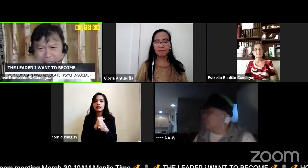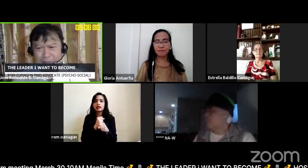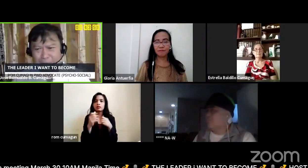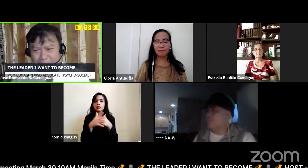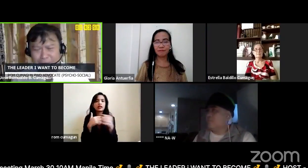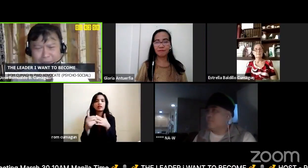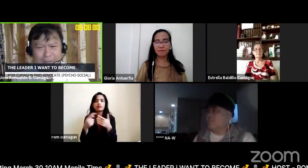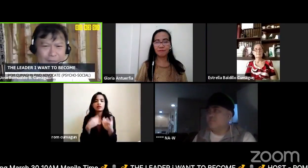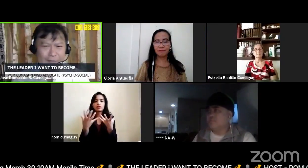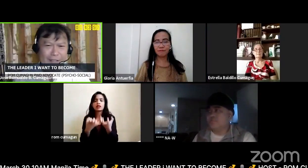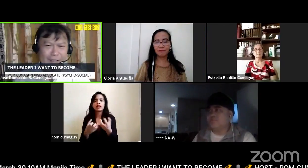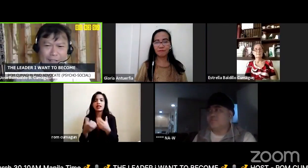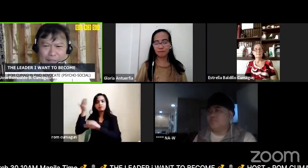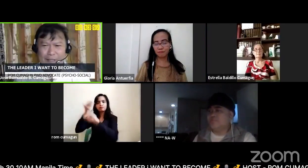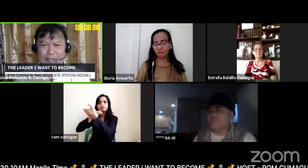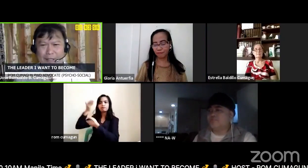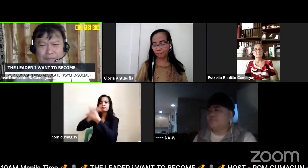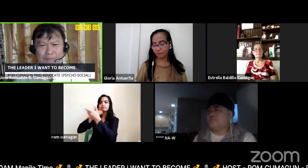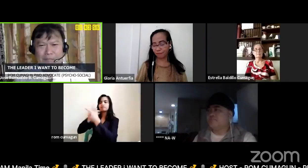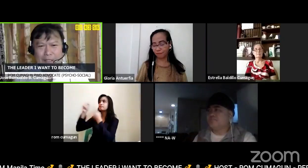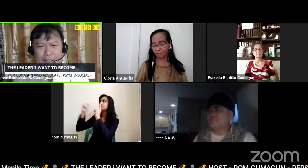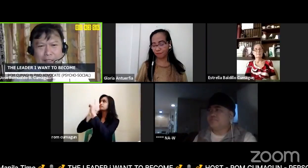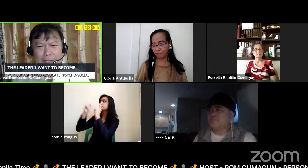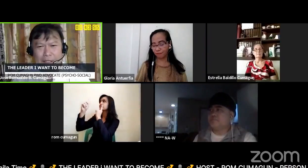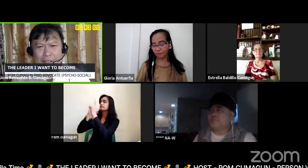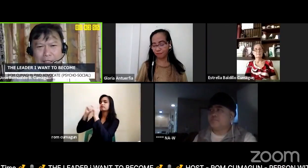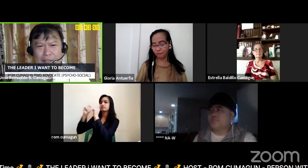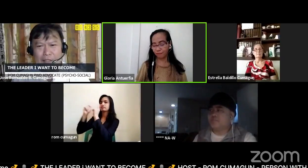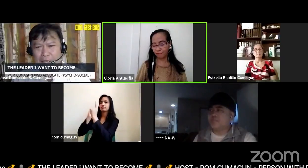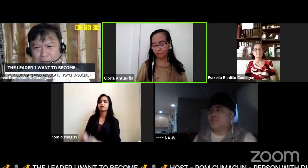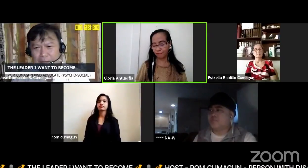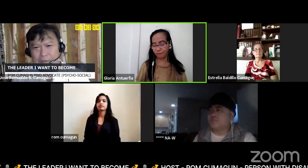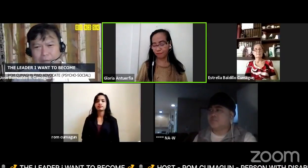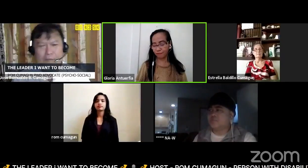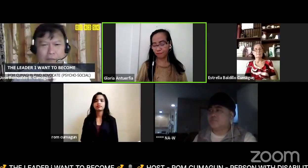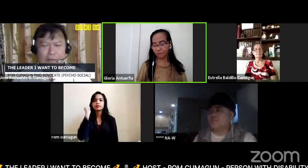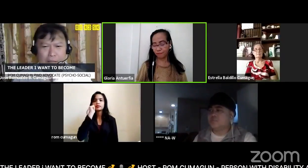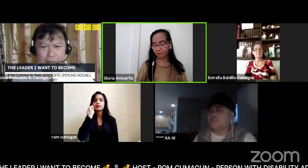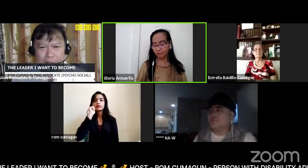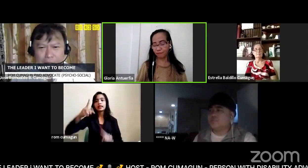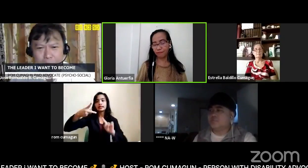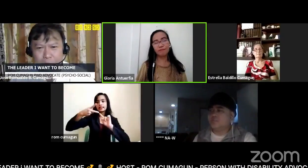It's a constant dialogue with God. And the